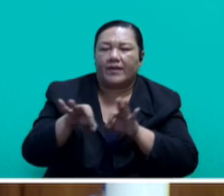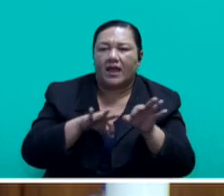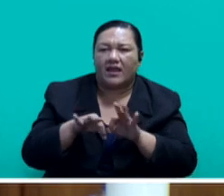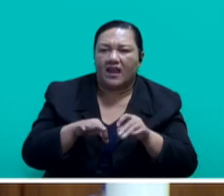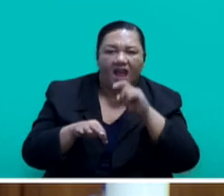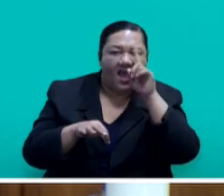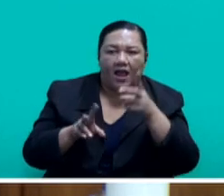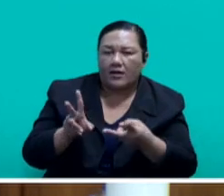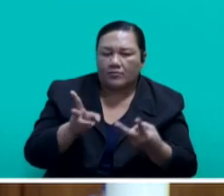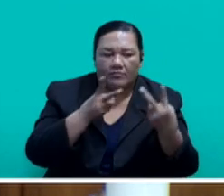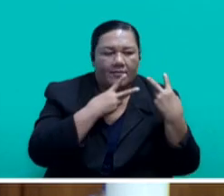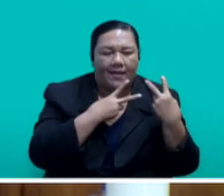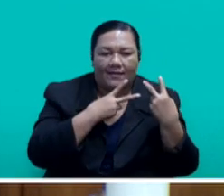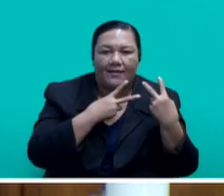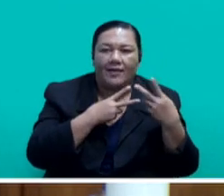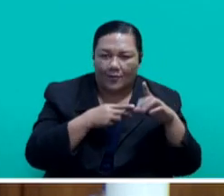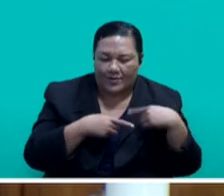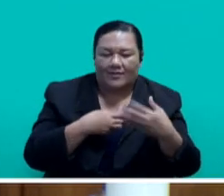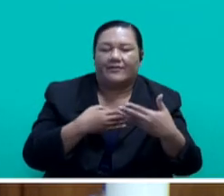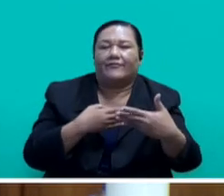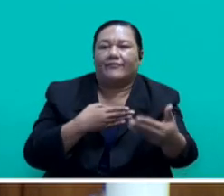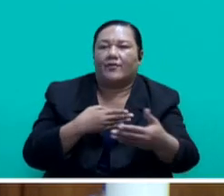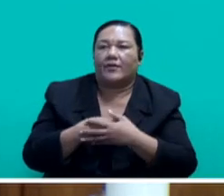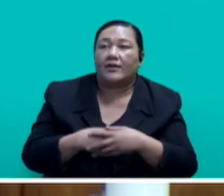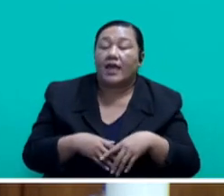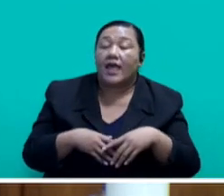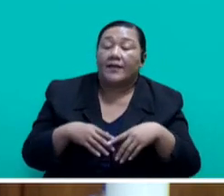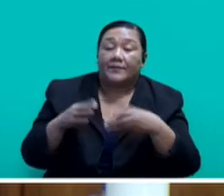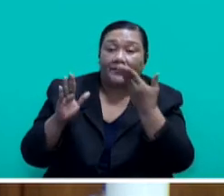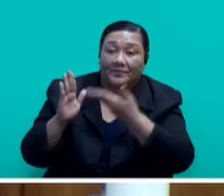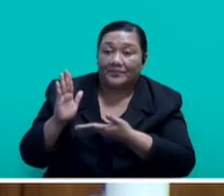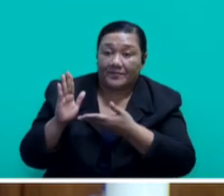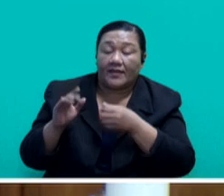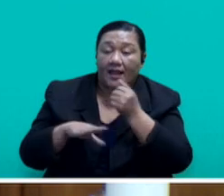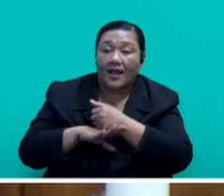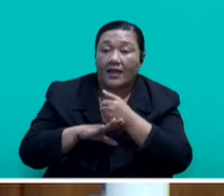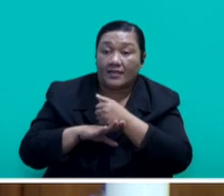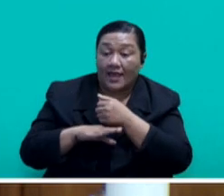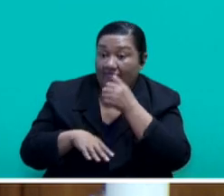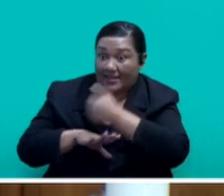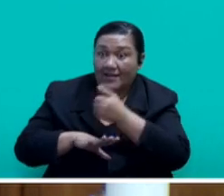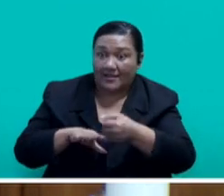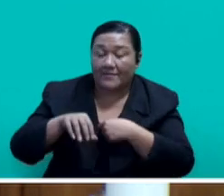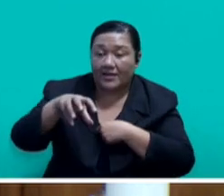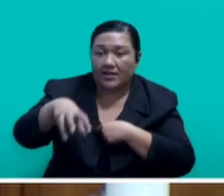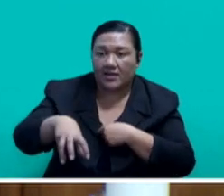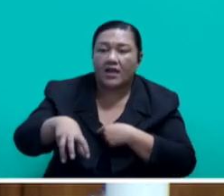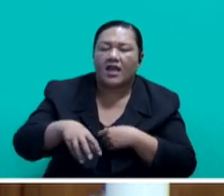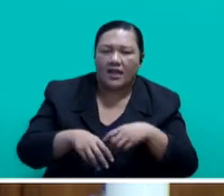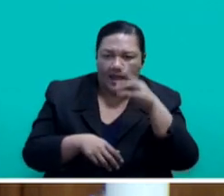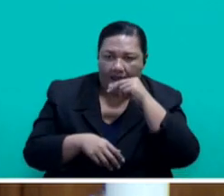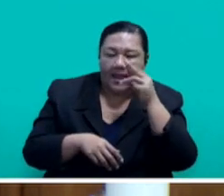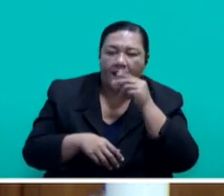back, Mr. Speaker, The coalition government has demonstrated its pre-election commitment of being a government of empathy,